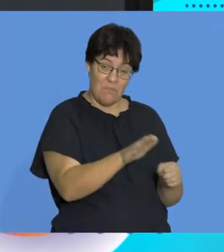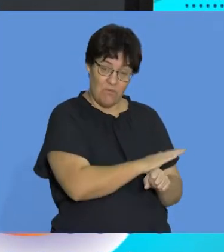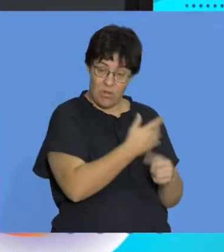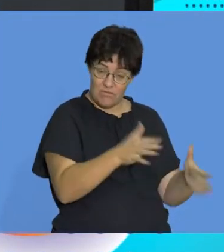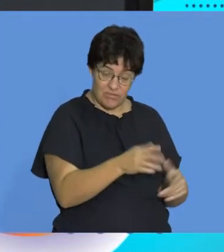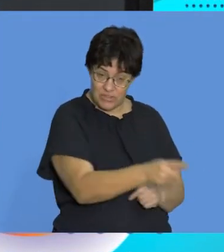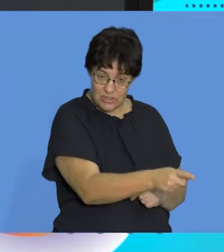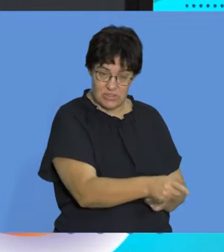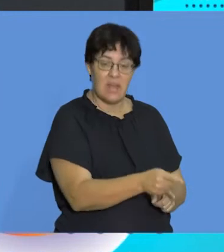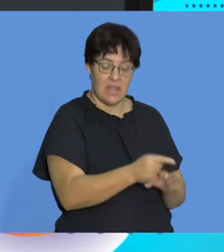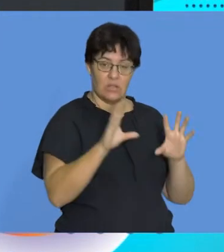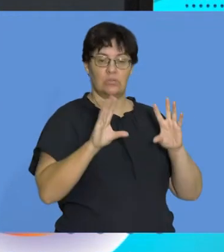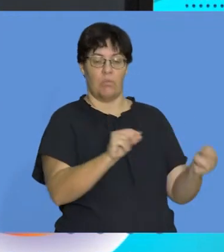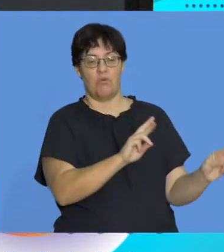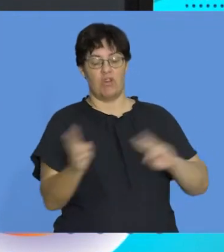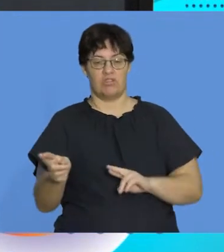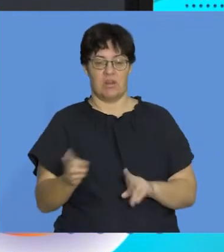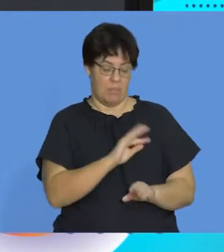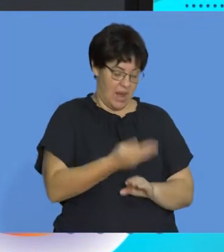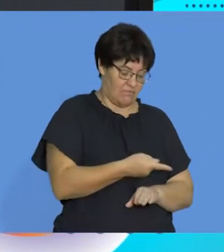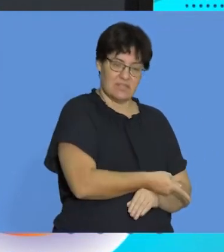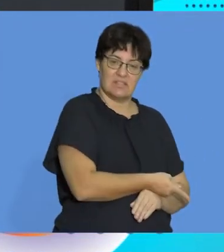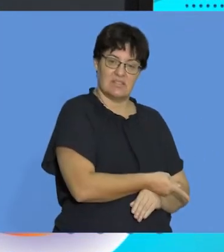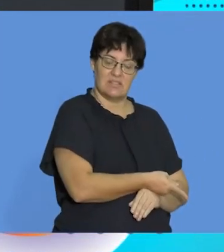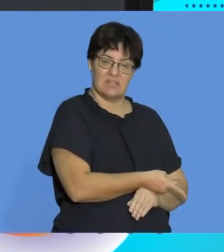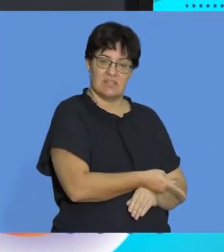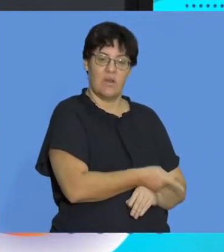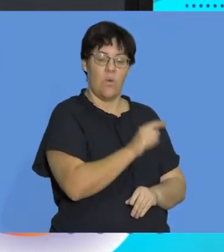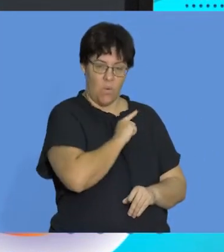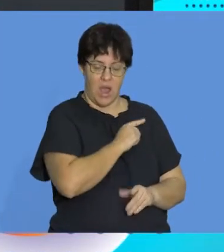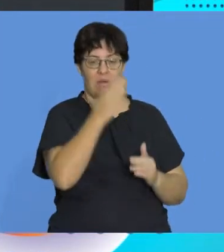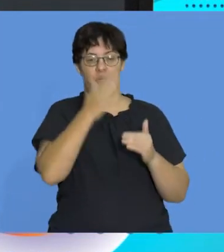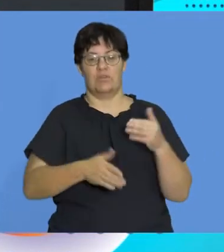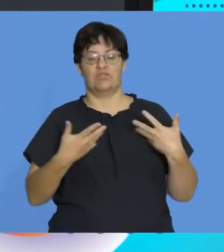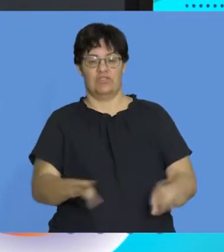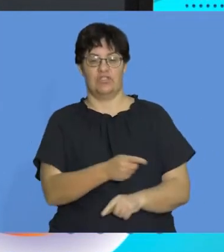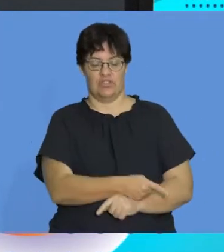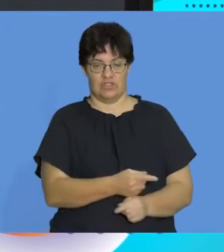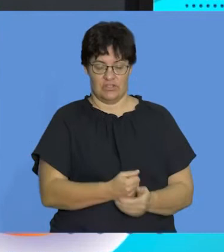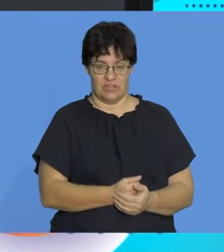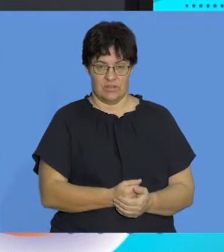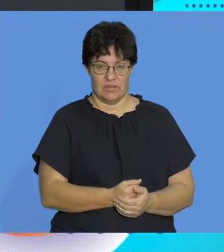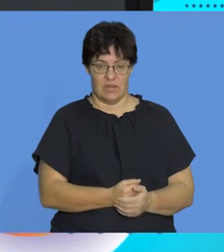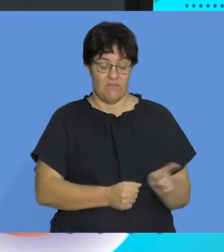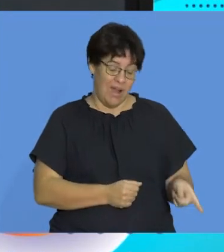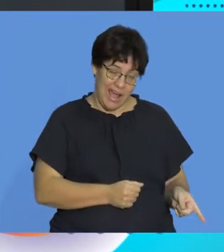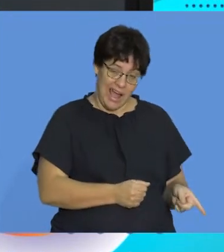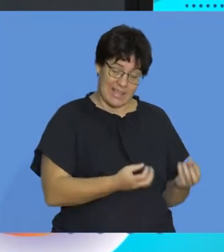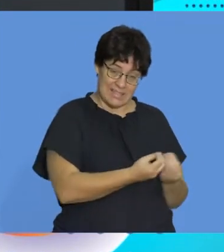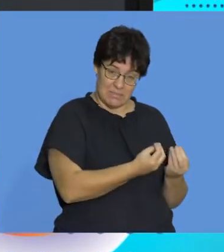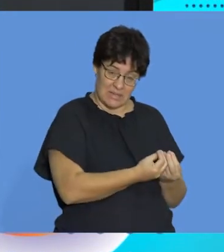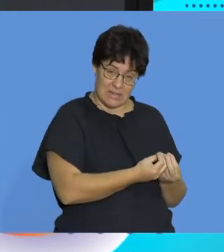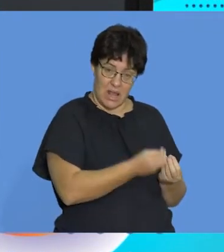been used up, what essentially happens, the reaction stops. And then we would say that the reaction has reached completion. Okay? And then for the